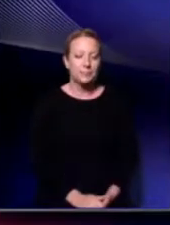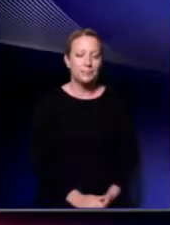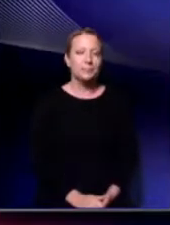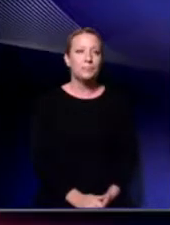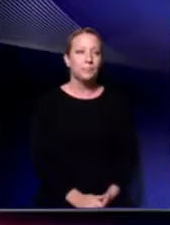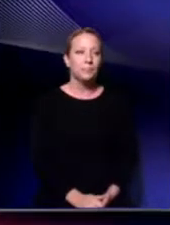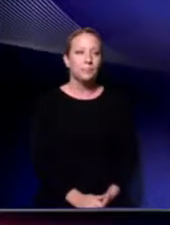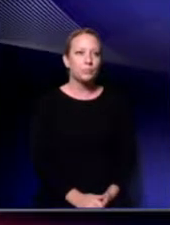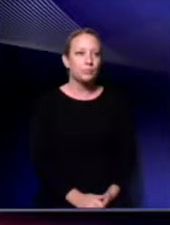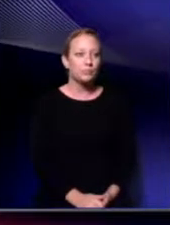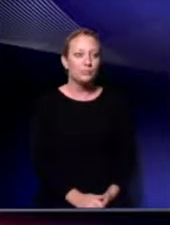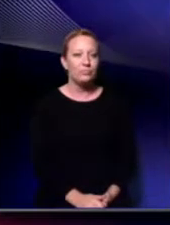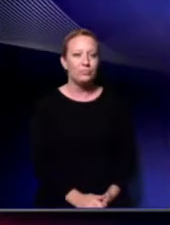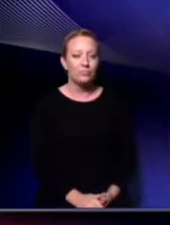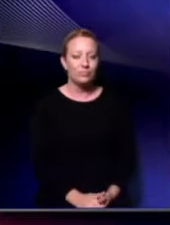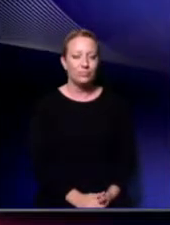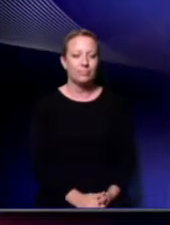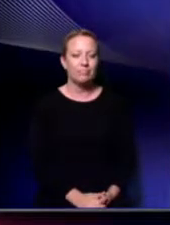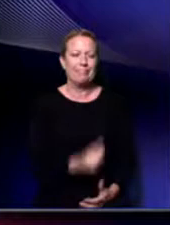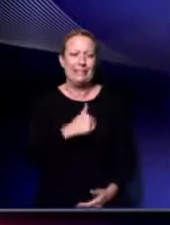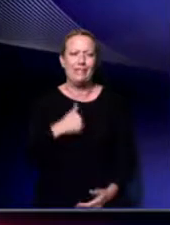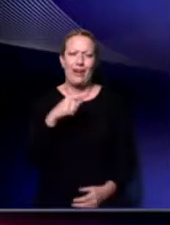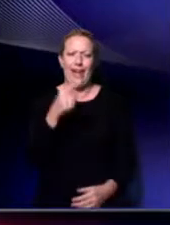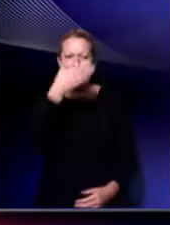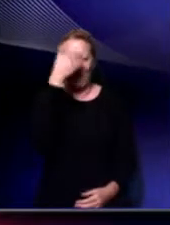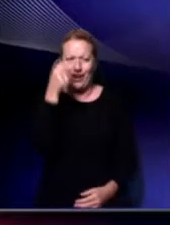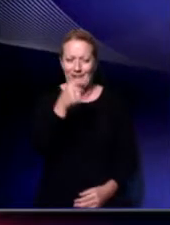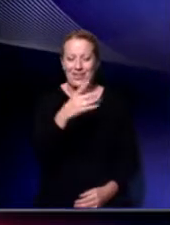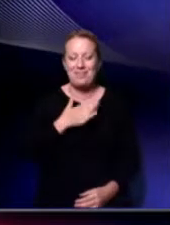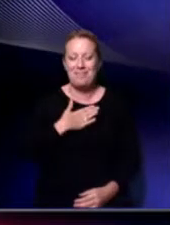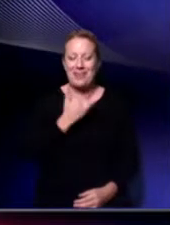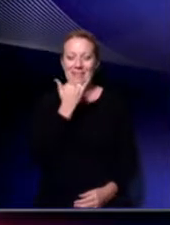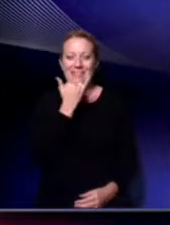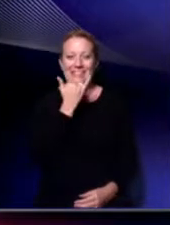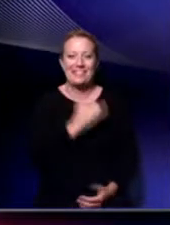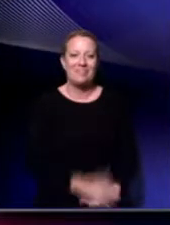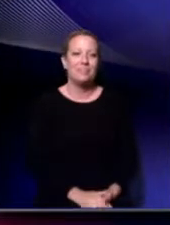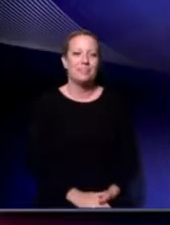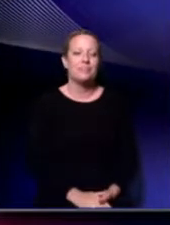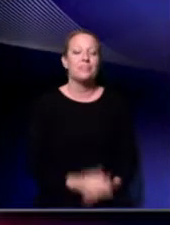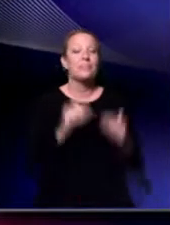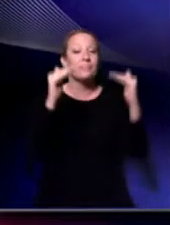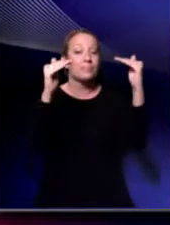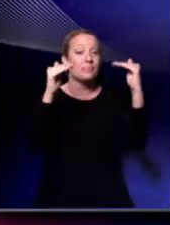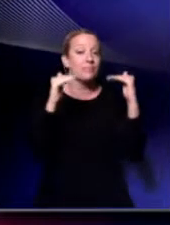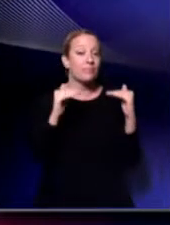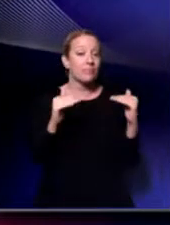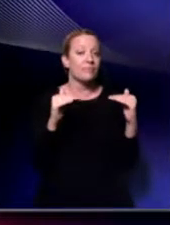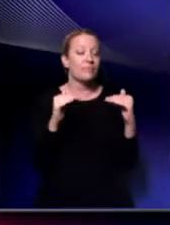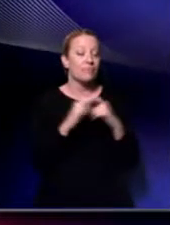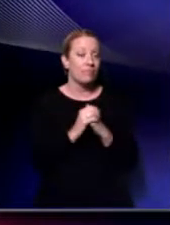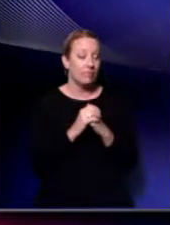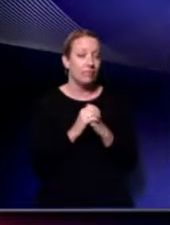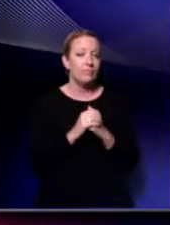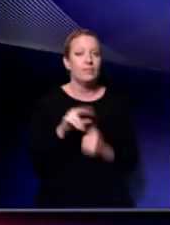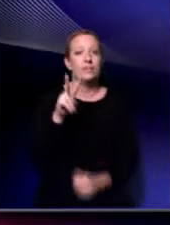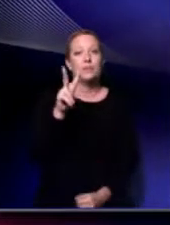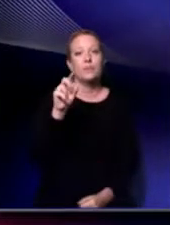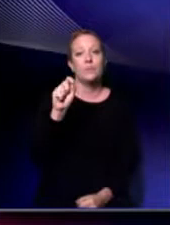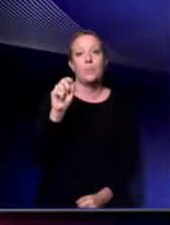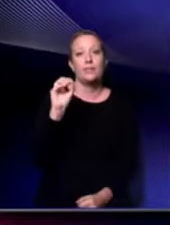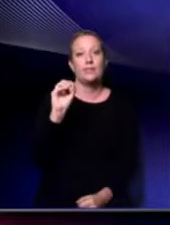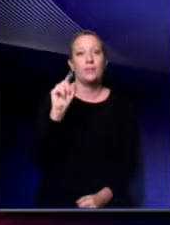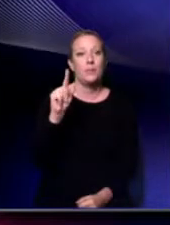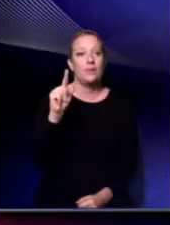My mistake. Next. 2.01